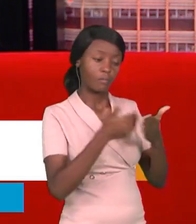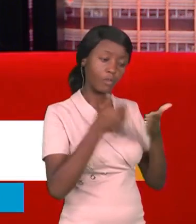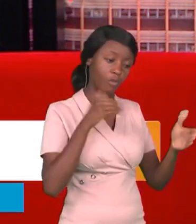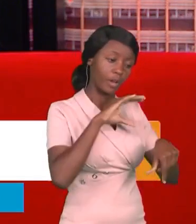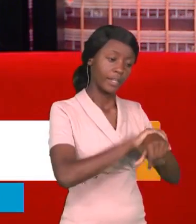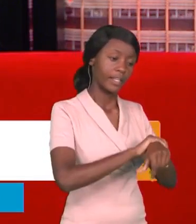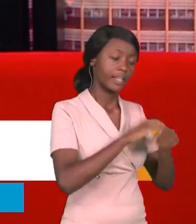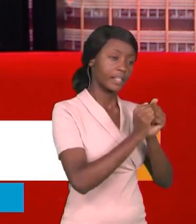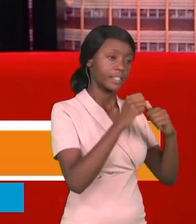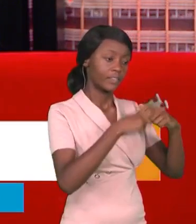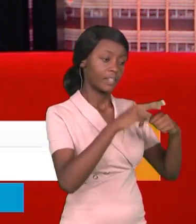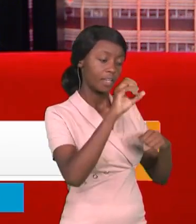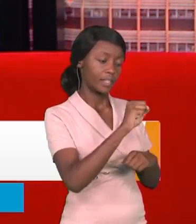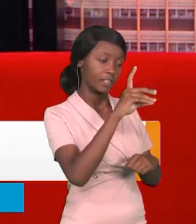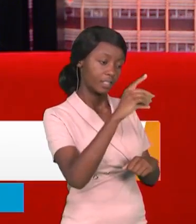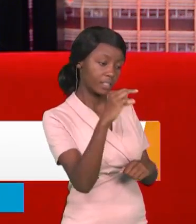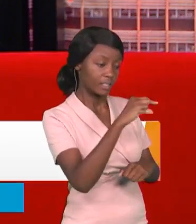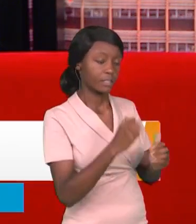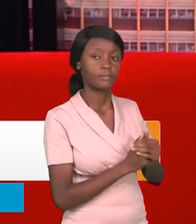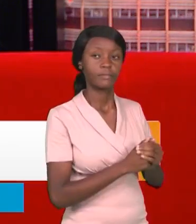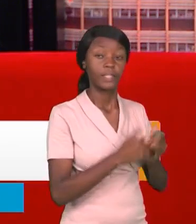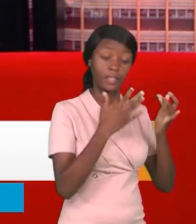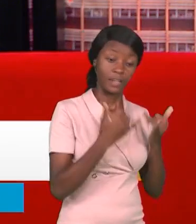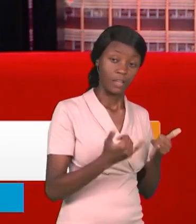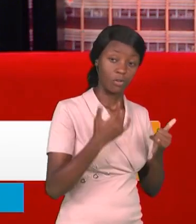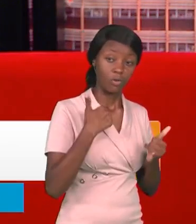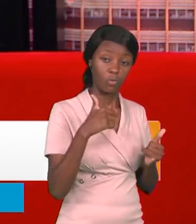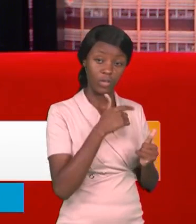17 SDGs. And currently,